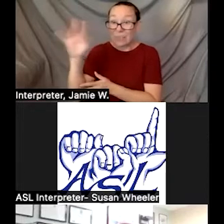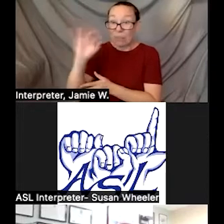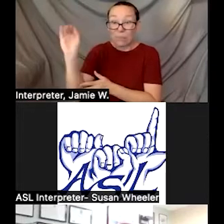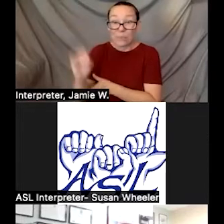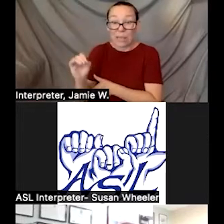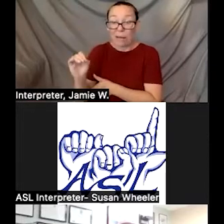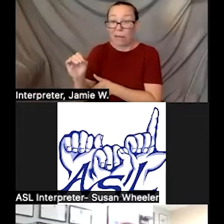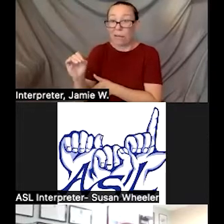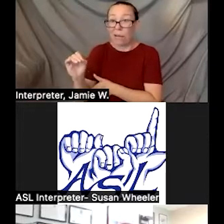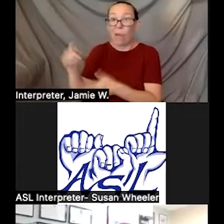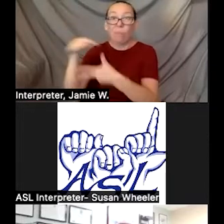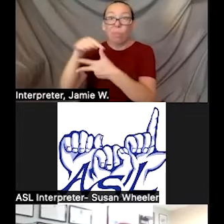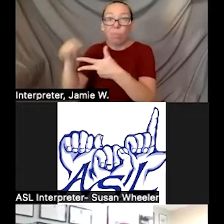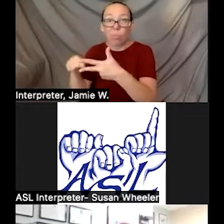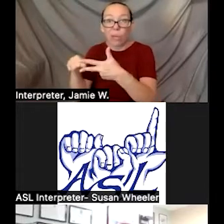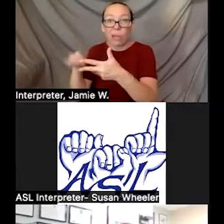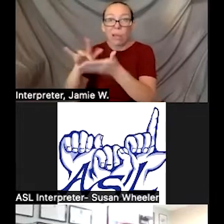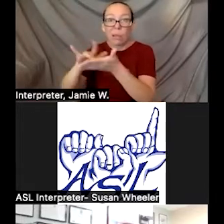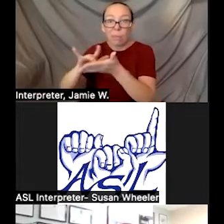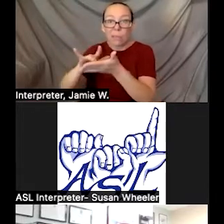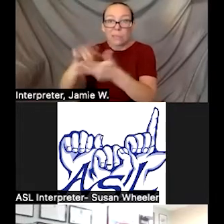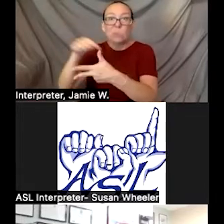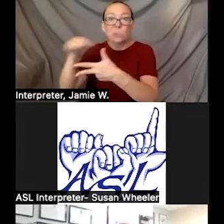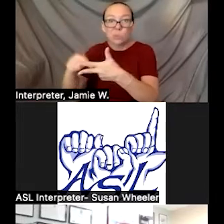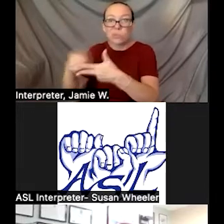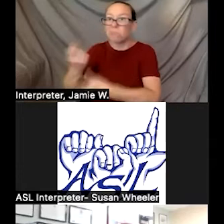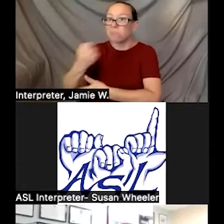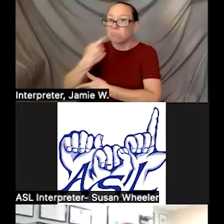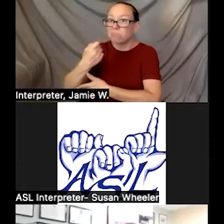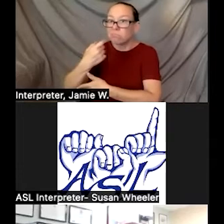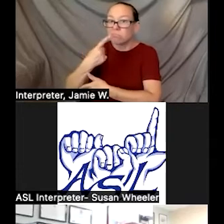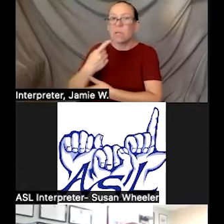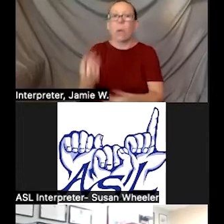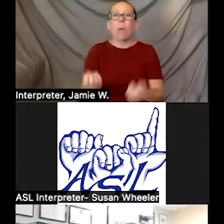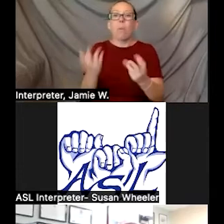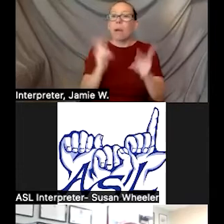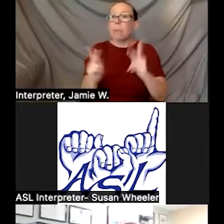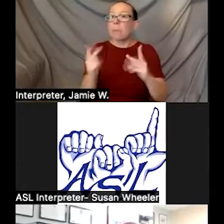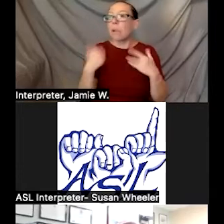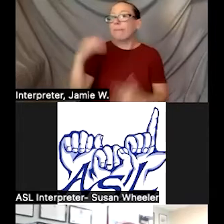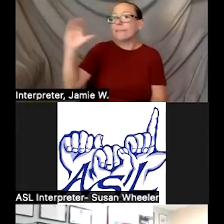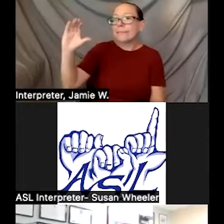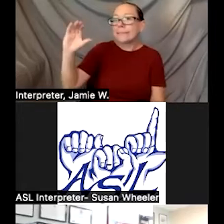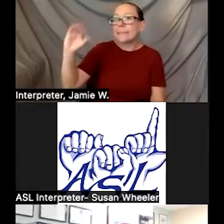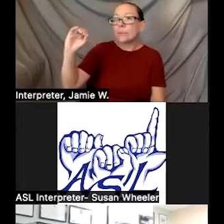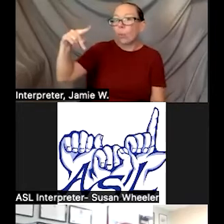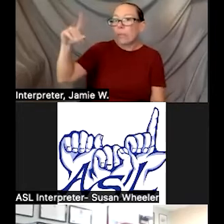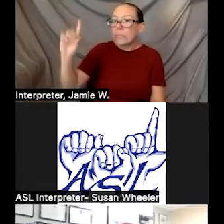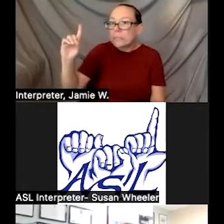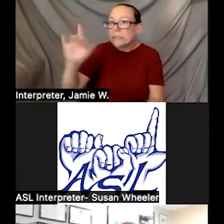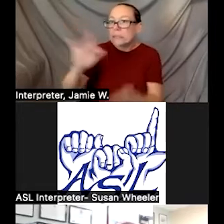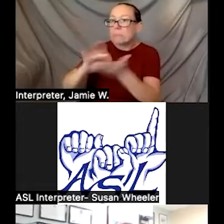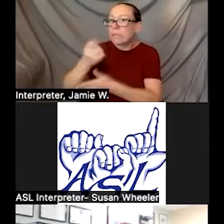who have COPD, they're on medications for that. They're also on oxygen